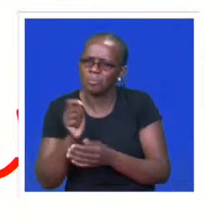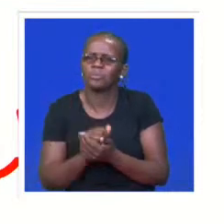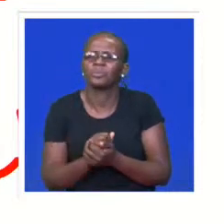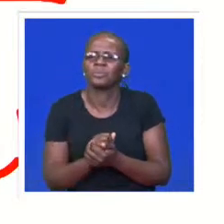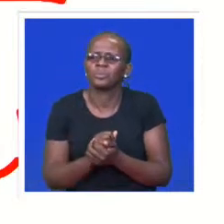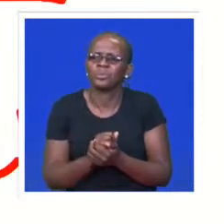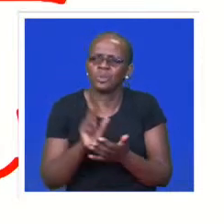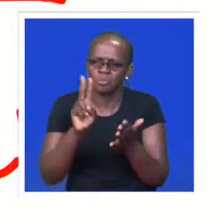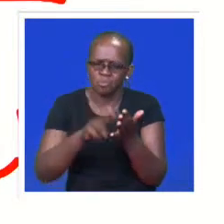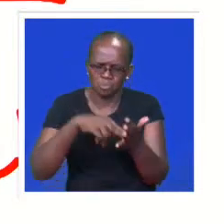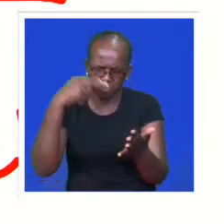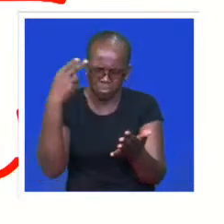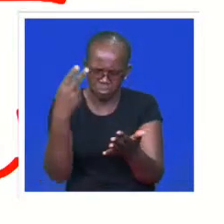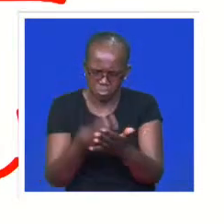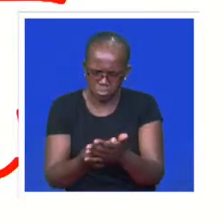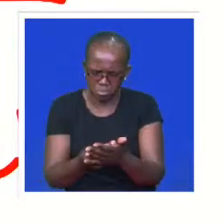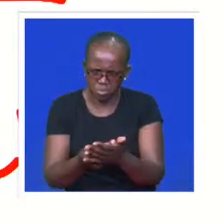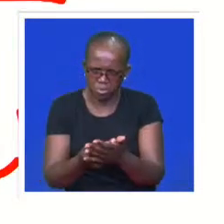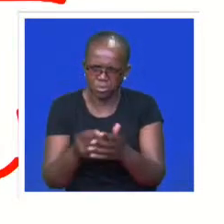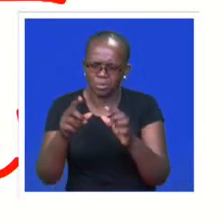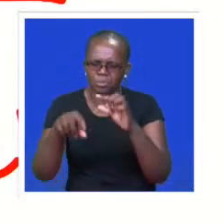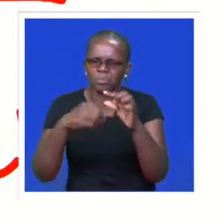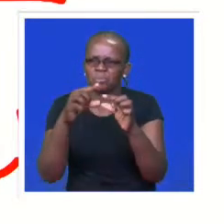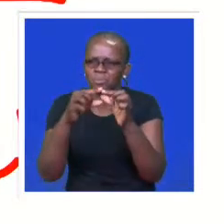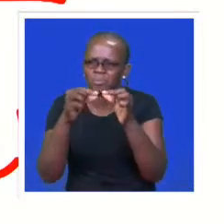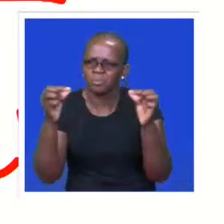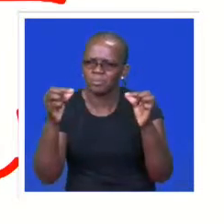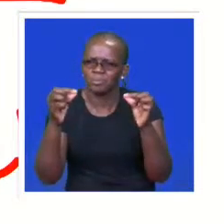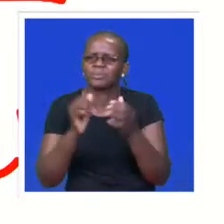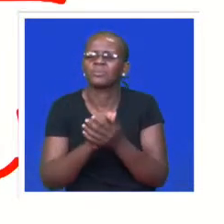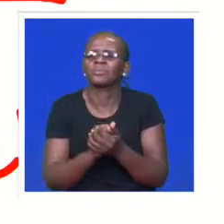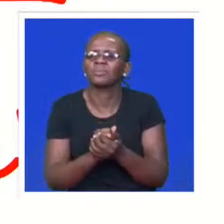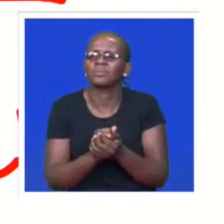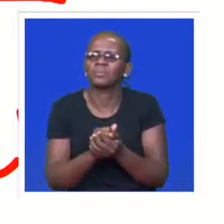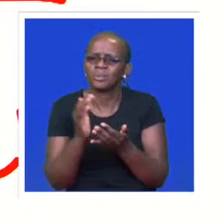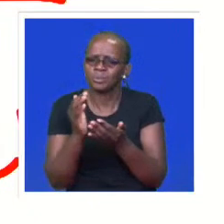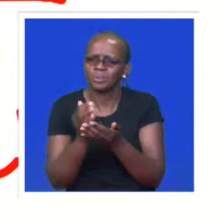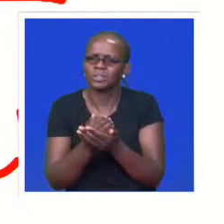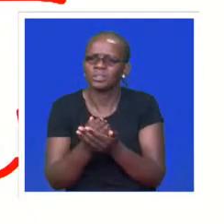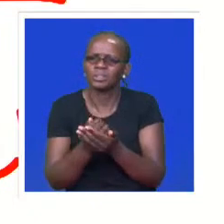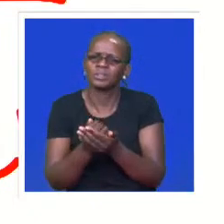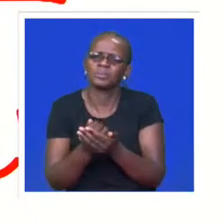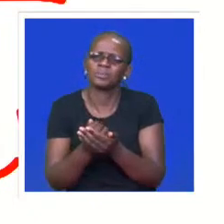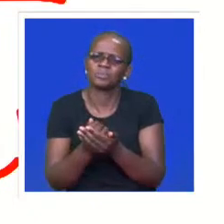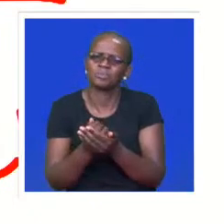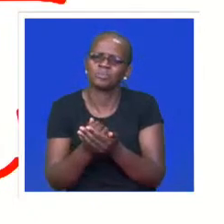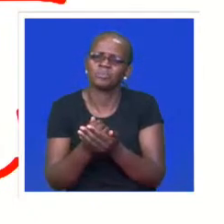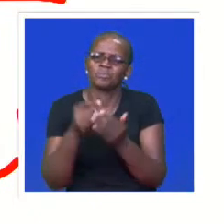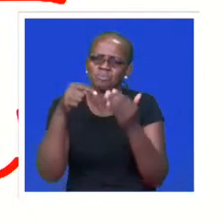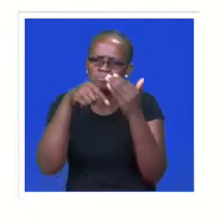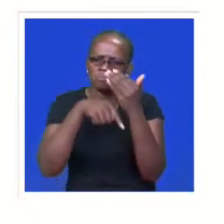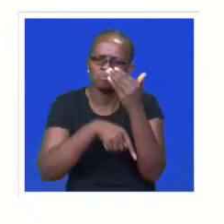of ribbon. Then she put it on and she went downstairs.